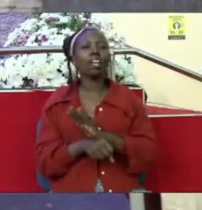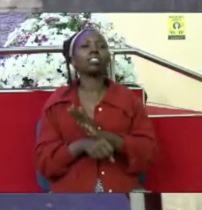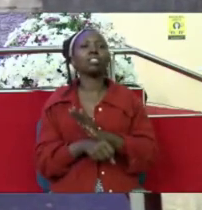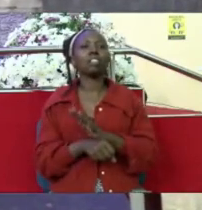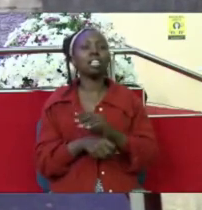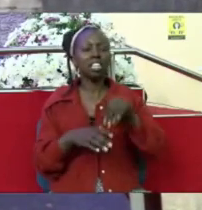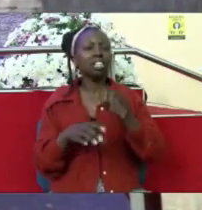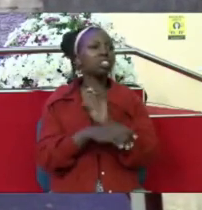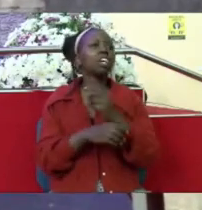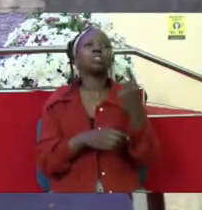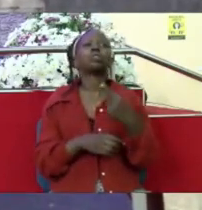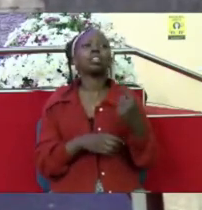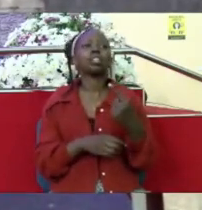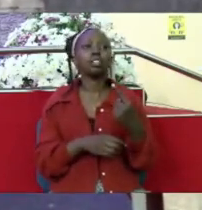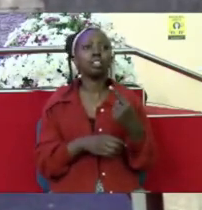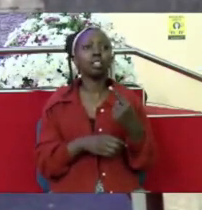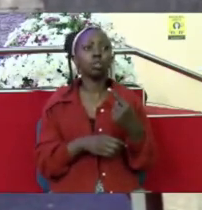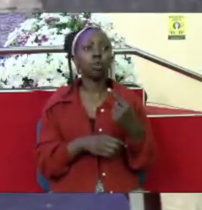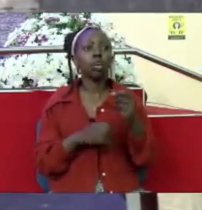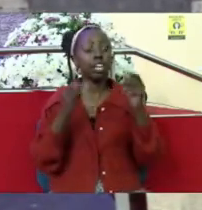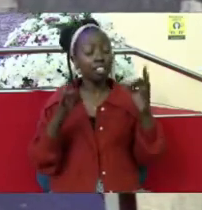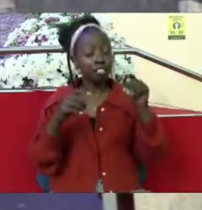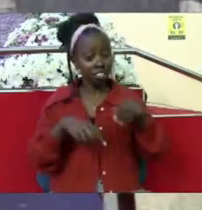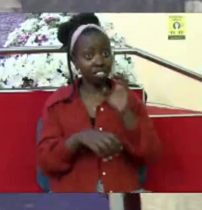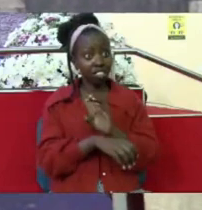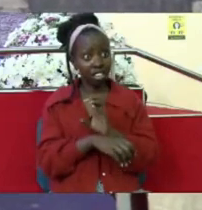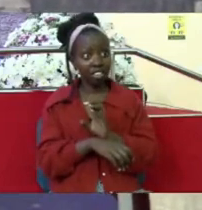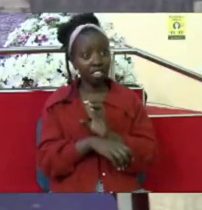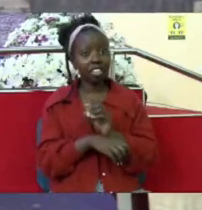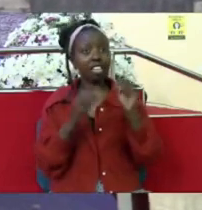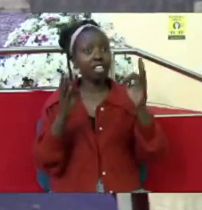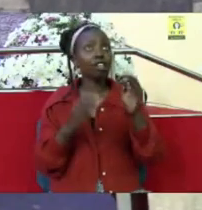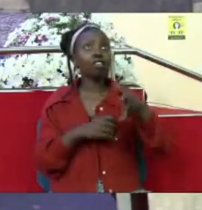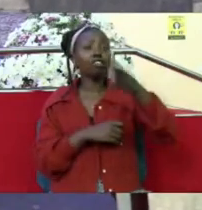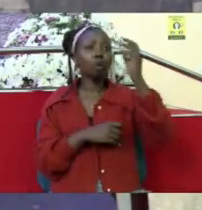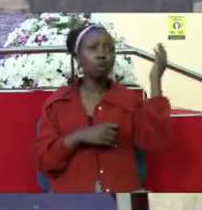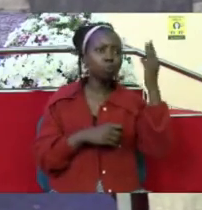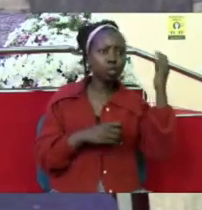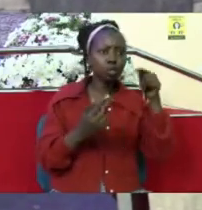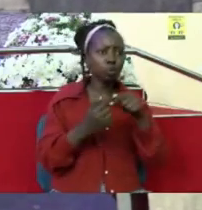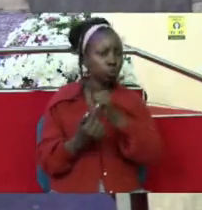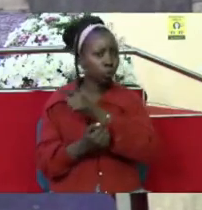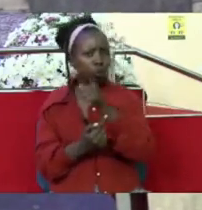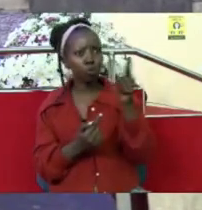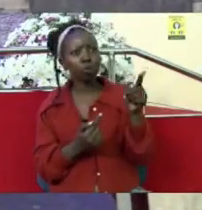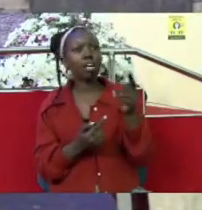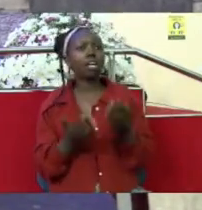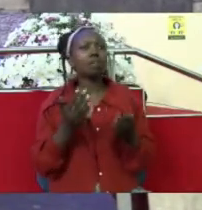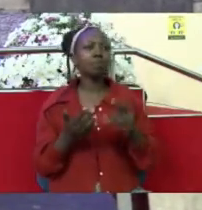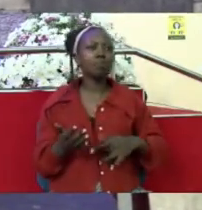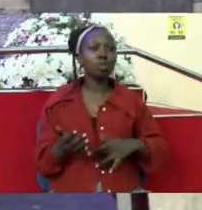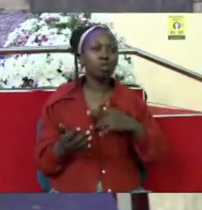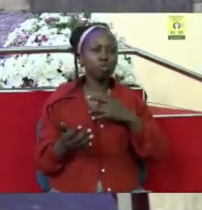Unafaa kuwa mtakatifu kila wakati. I said when you're in the church then. Unipokuwa kanisani sasa. If God was to minister to you. Kama Mungu angekuhudumia. And you feel that